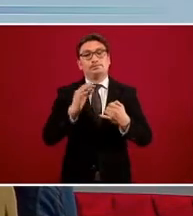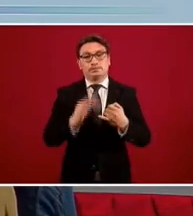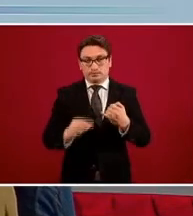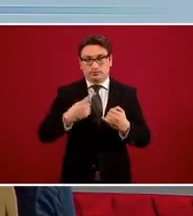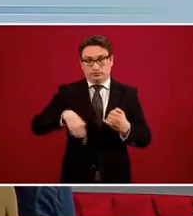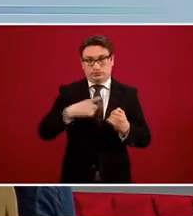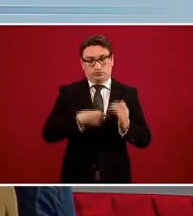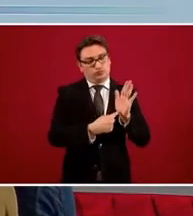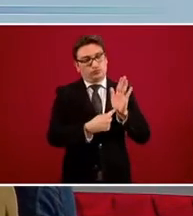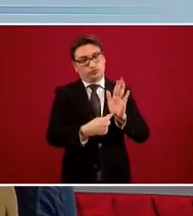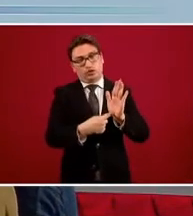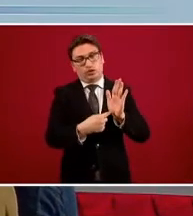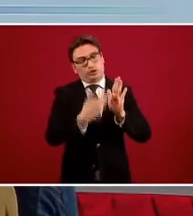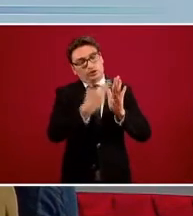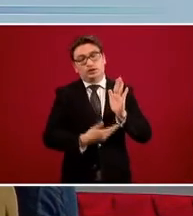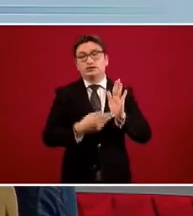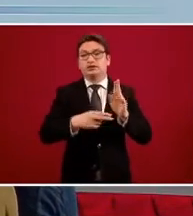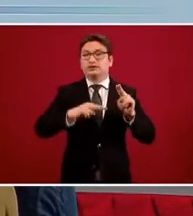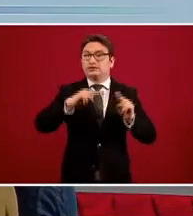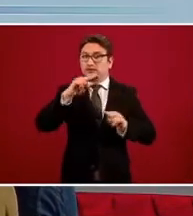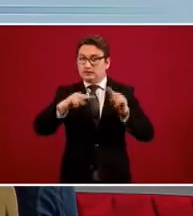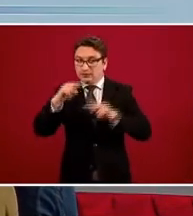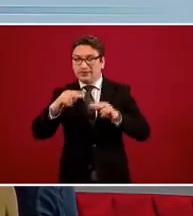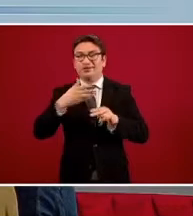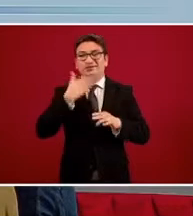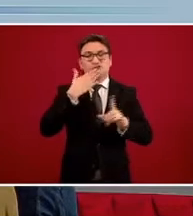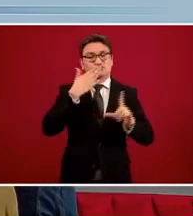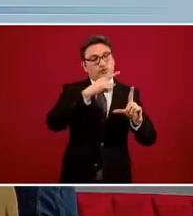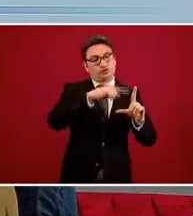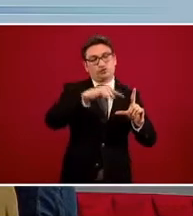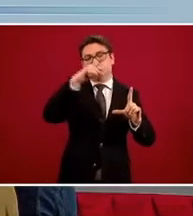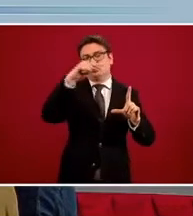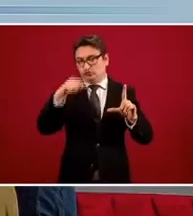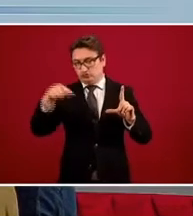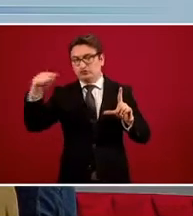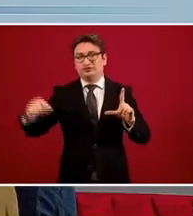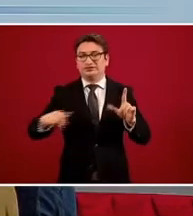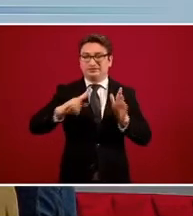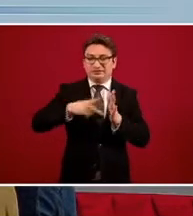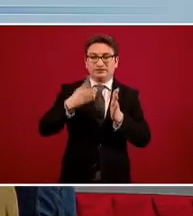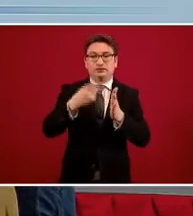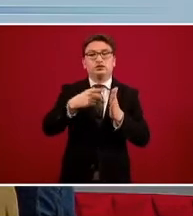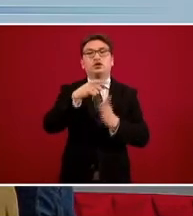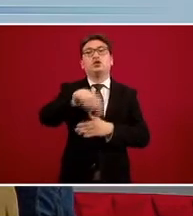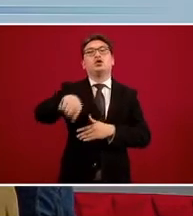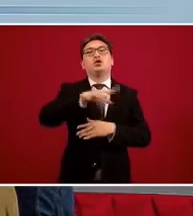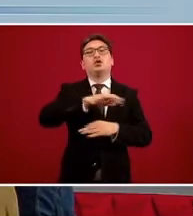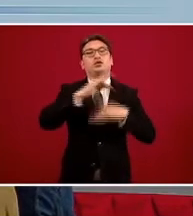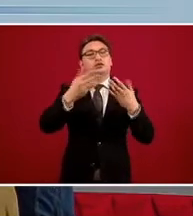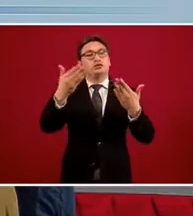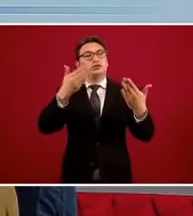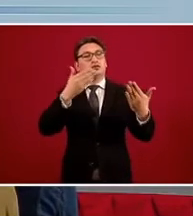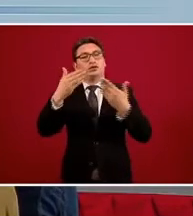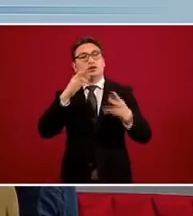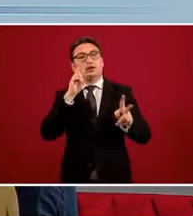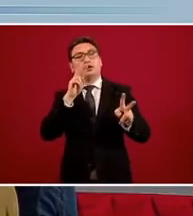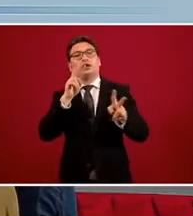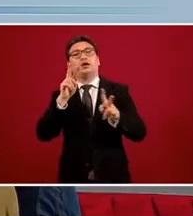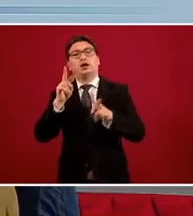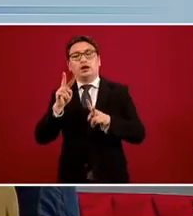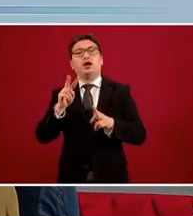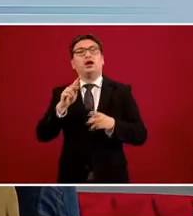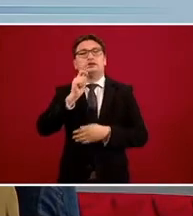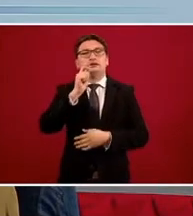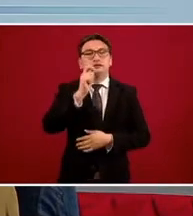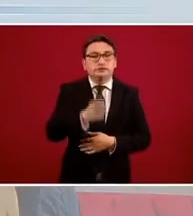we won't be reporting this chart. Finally, we have an aggregate of the different